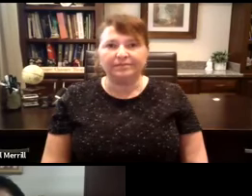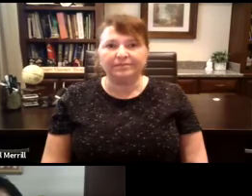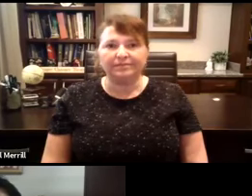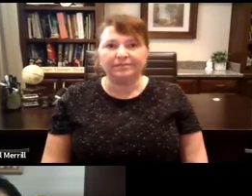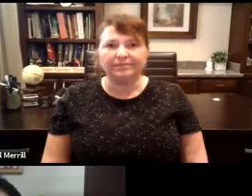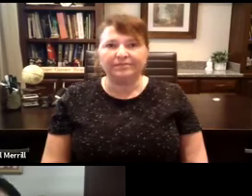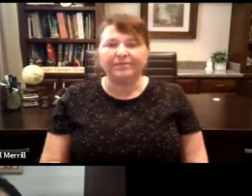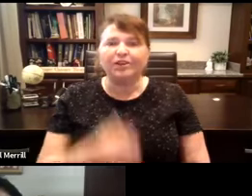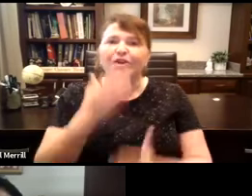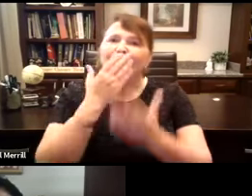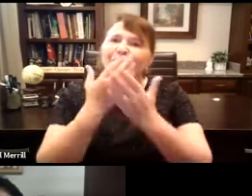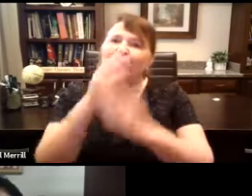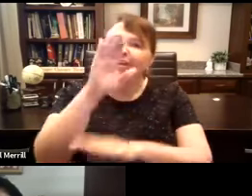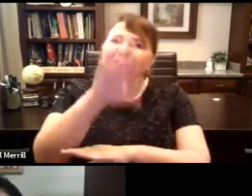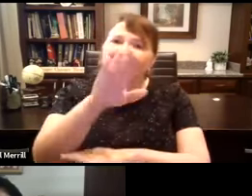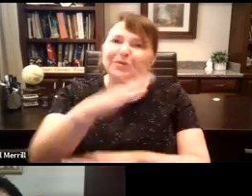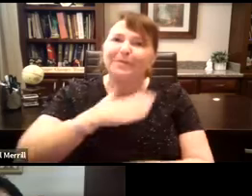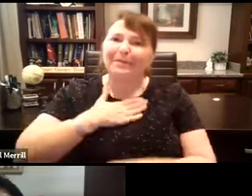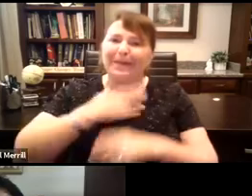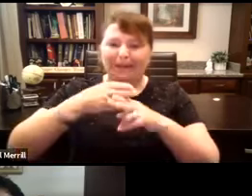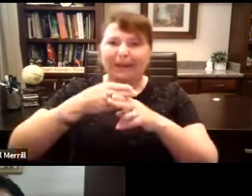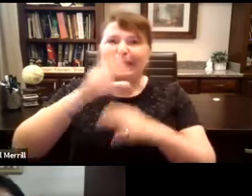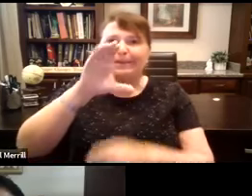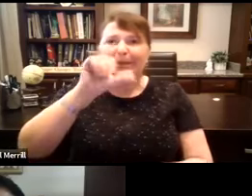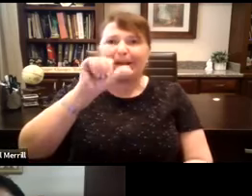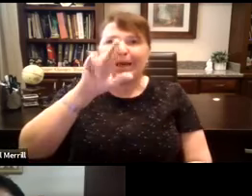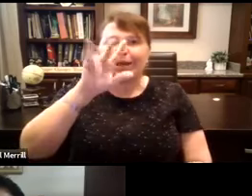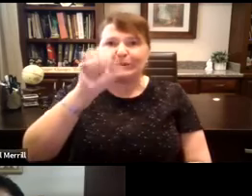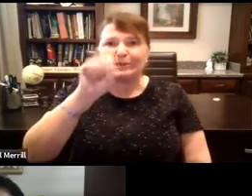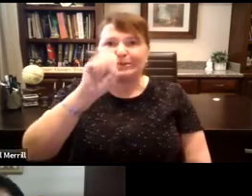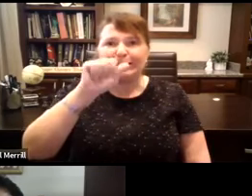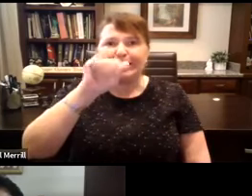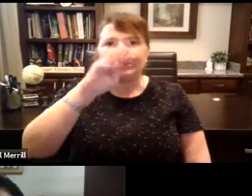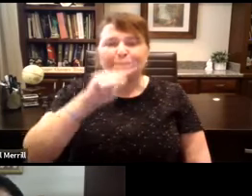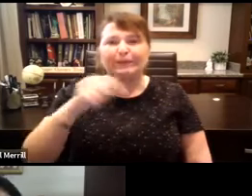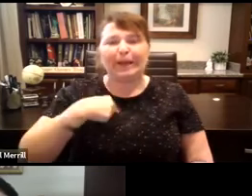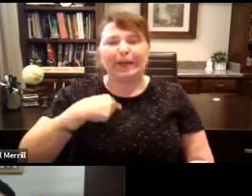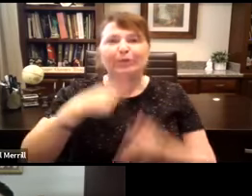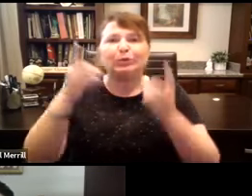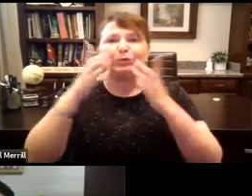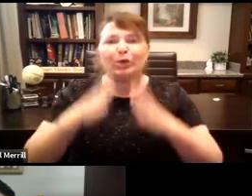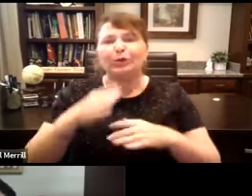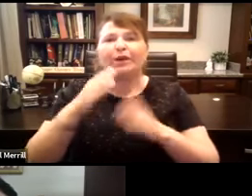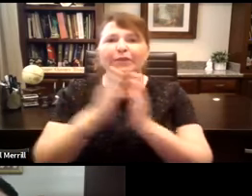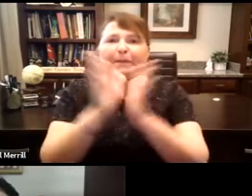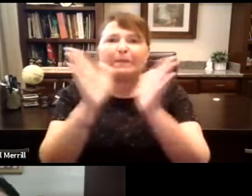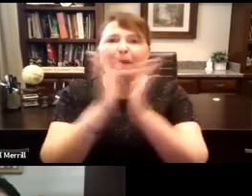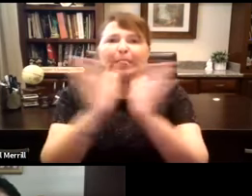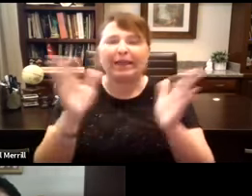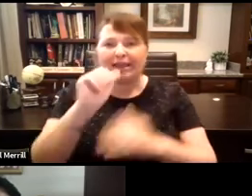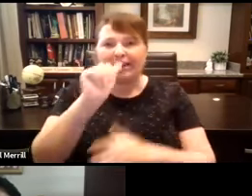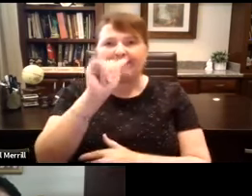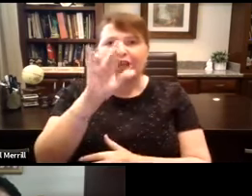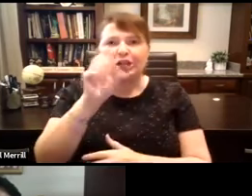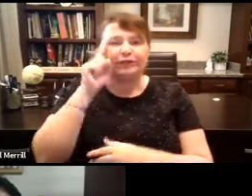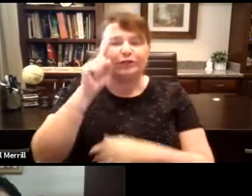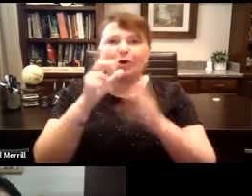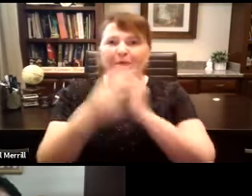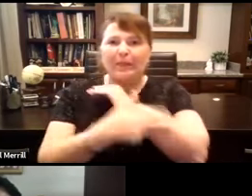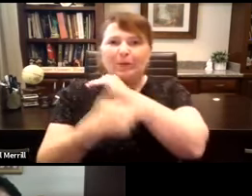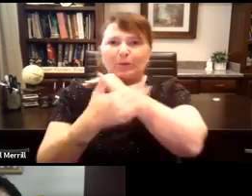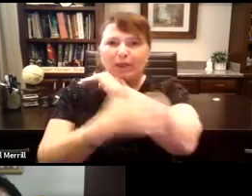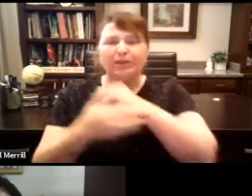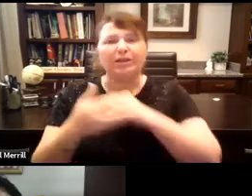Good afternoon. My name is Carlos Sanchez. I'm Director of Public Affairs for Hidalgo County. In our attempt to share